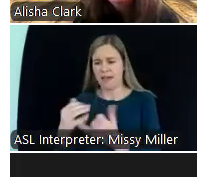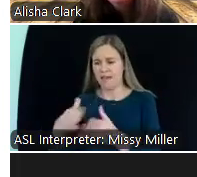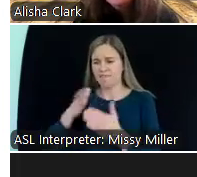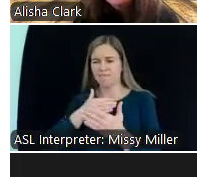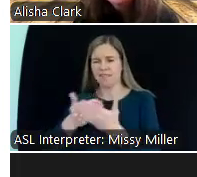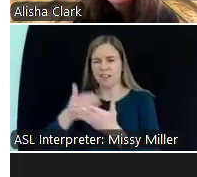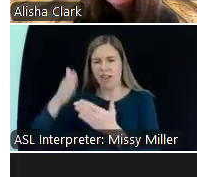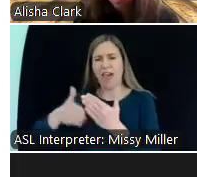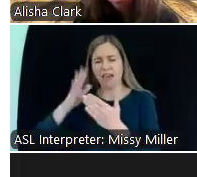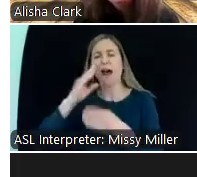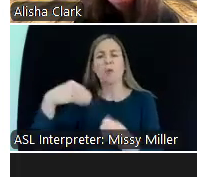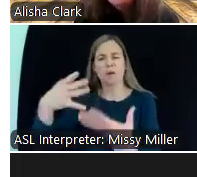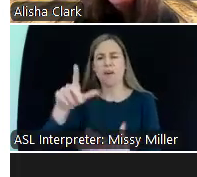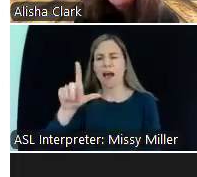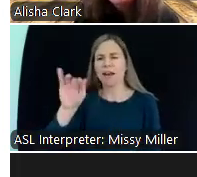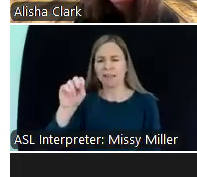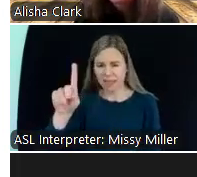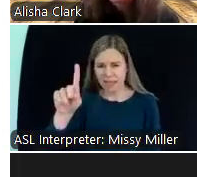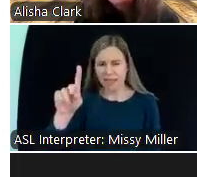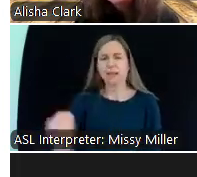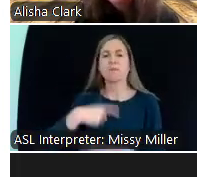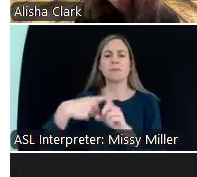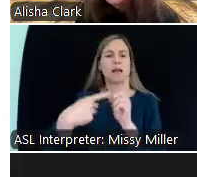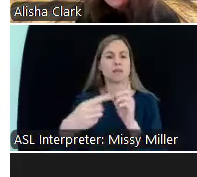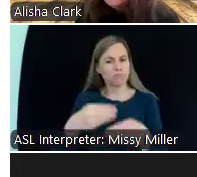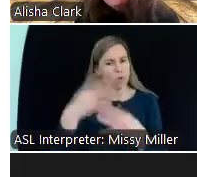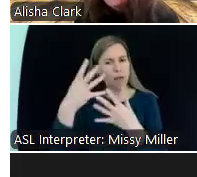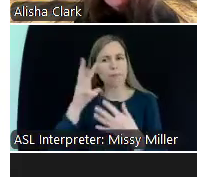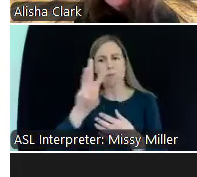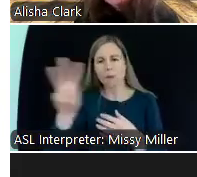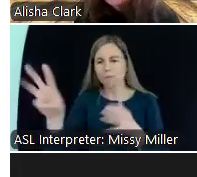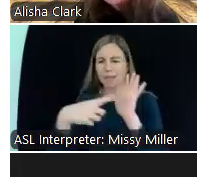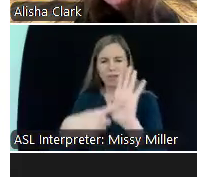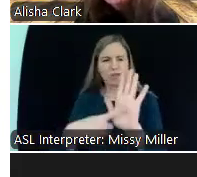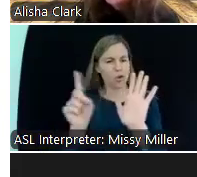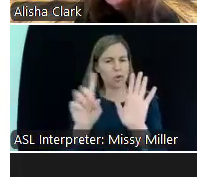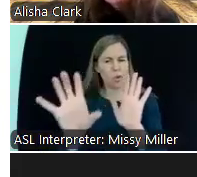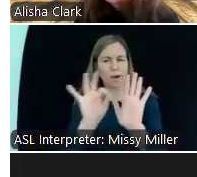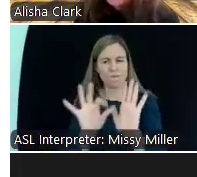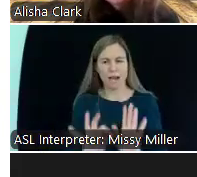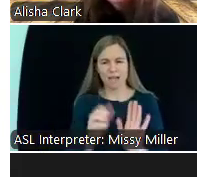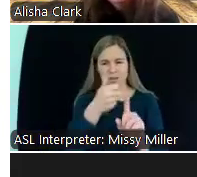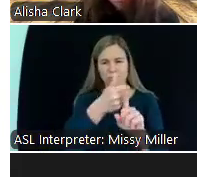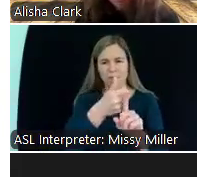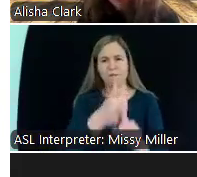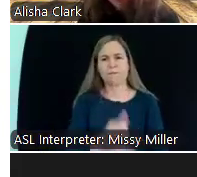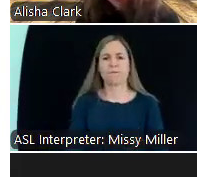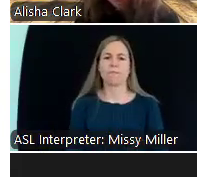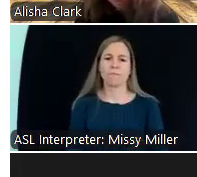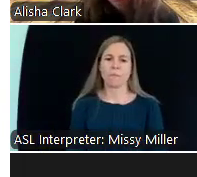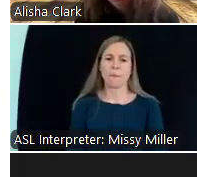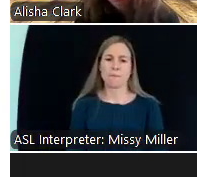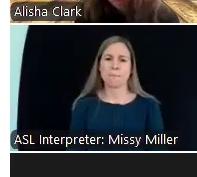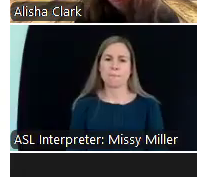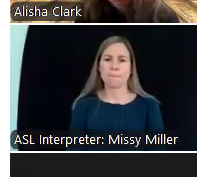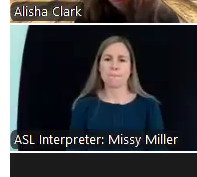our website and kind of show you all where the information is located so that it's easy for you to find.